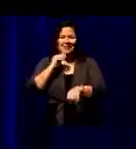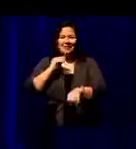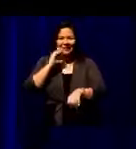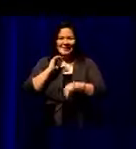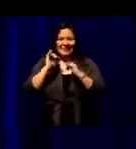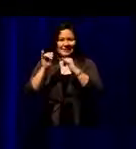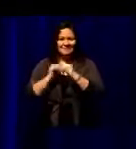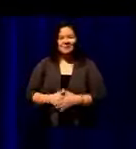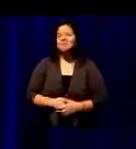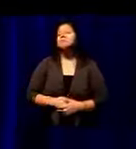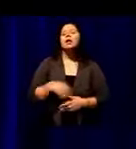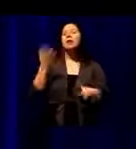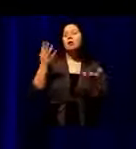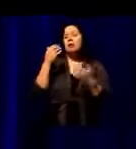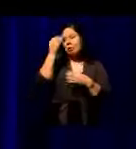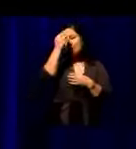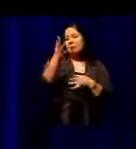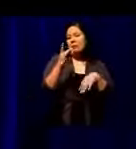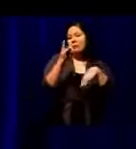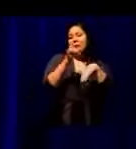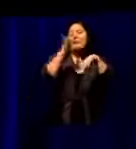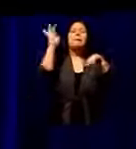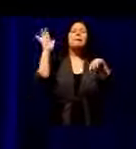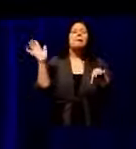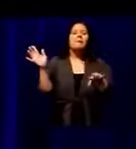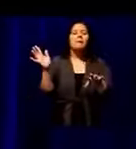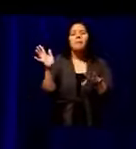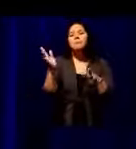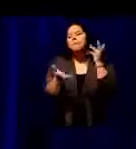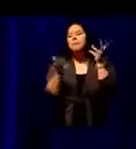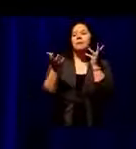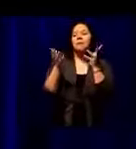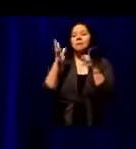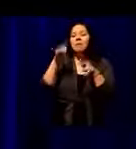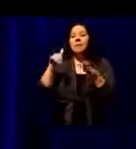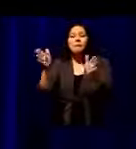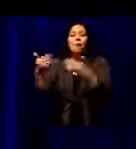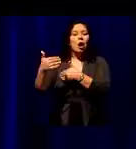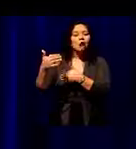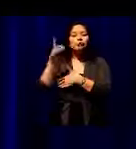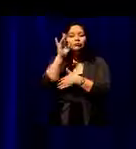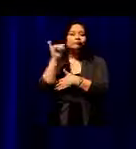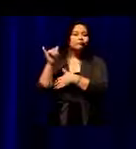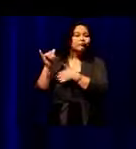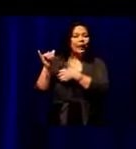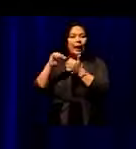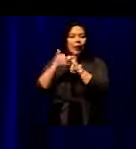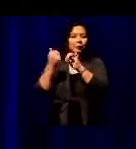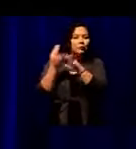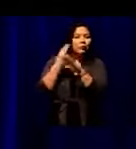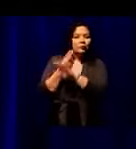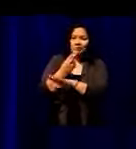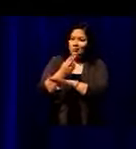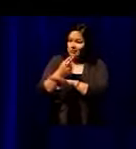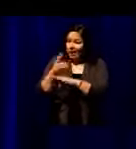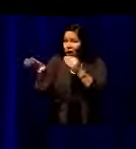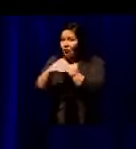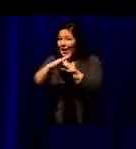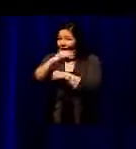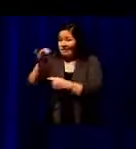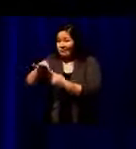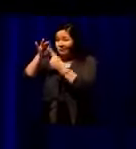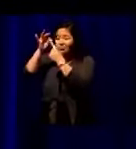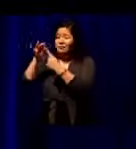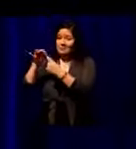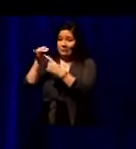you a little taste of what might be in that box that is extra and exclusive for box